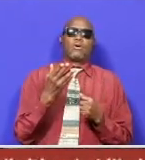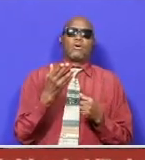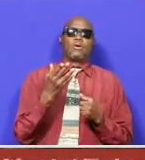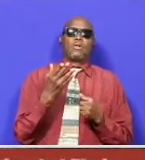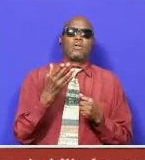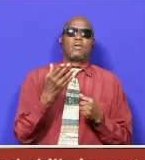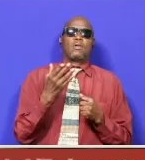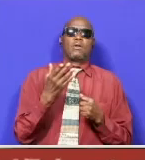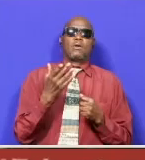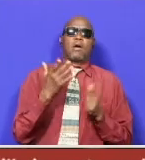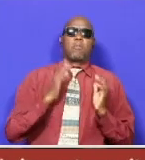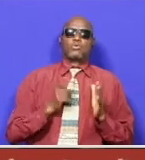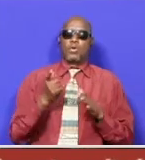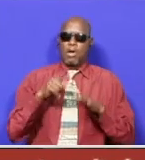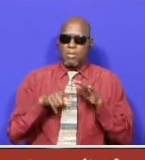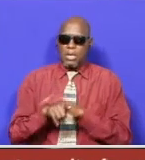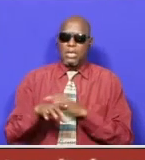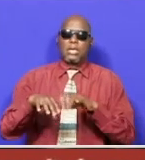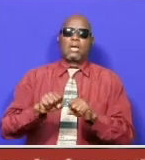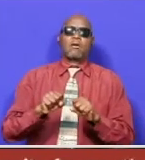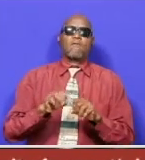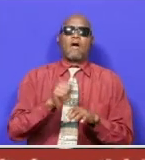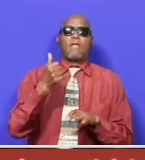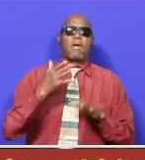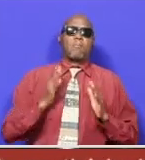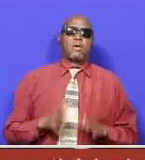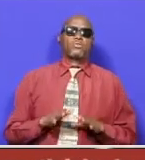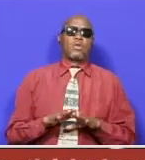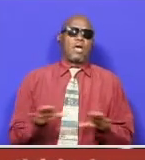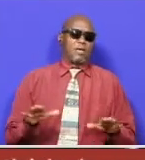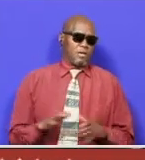kitu utanifanyia. Wacha sasa niseme mbele ya kanisa.